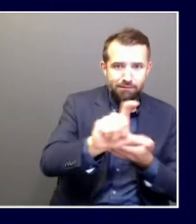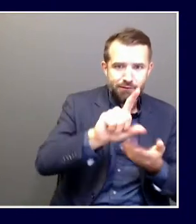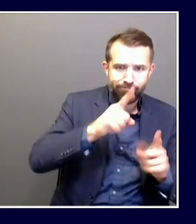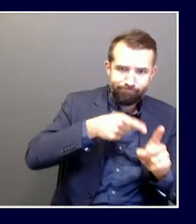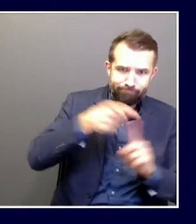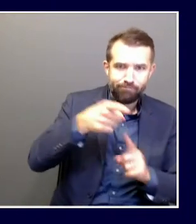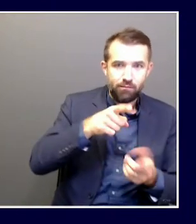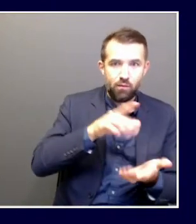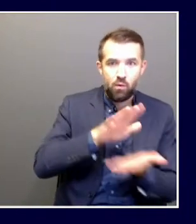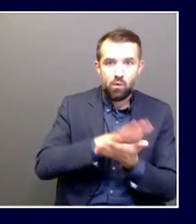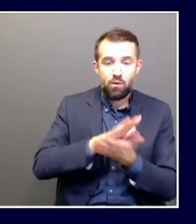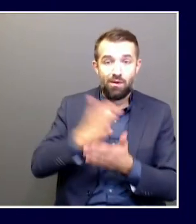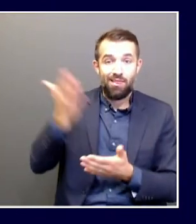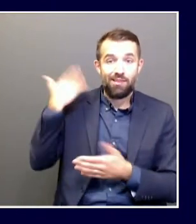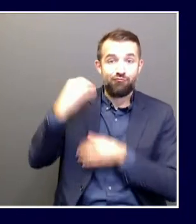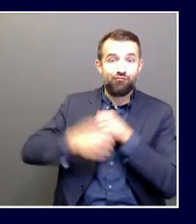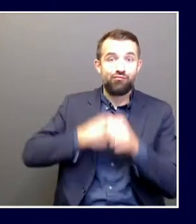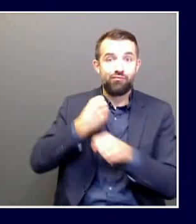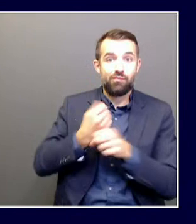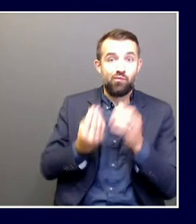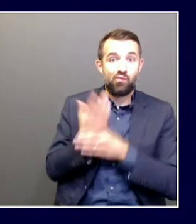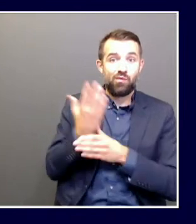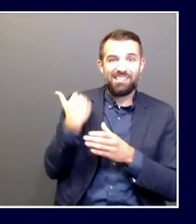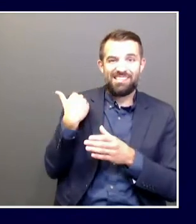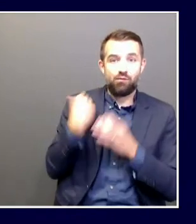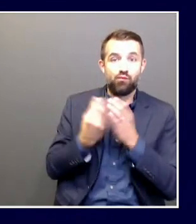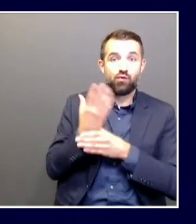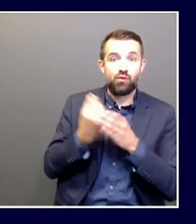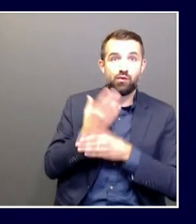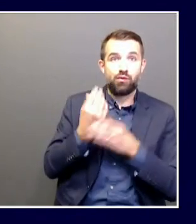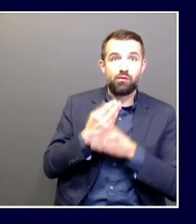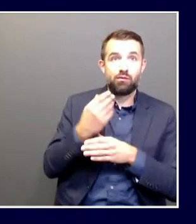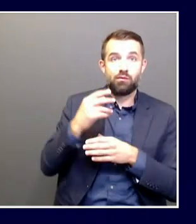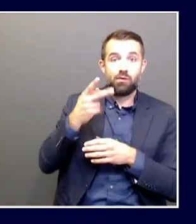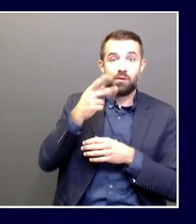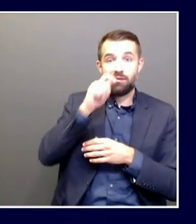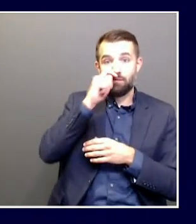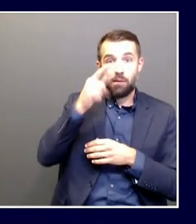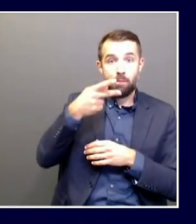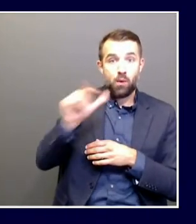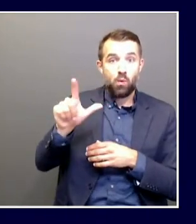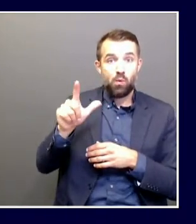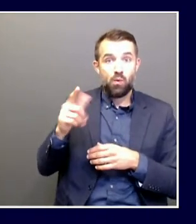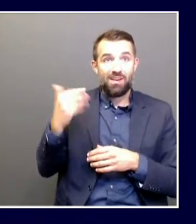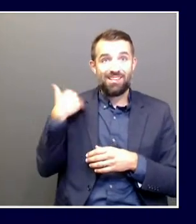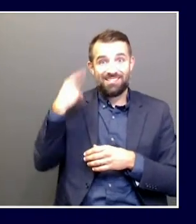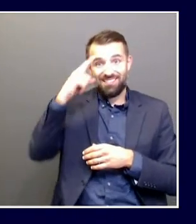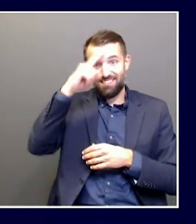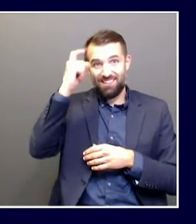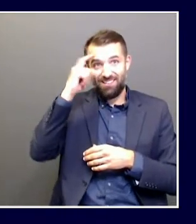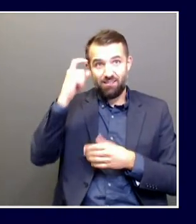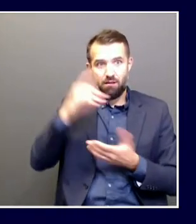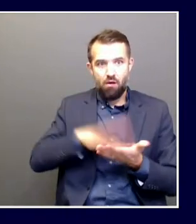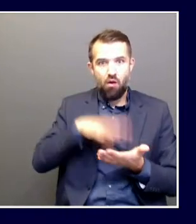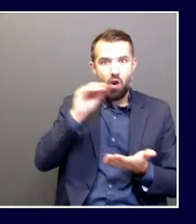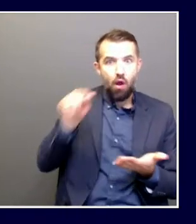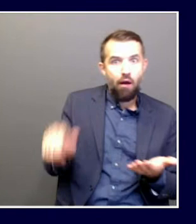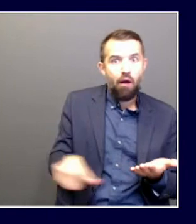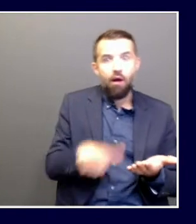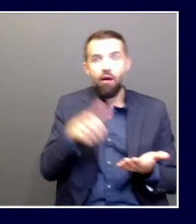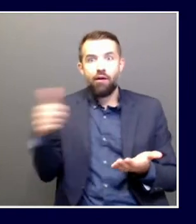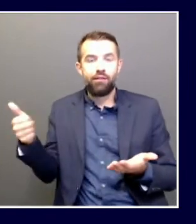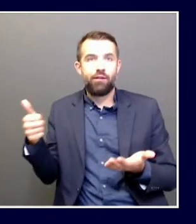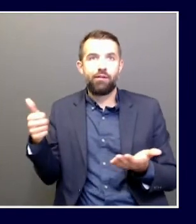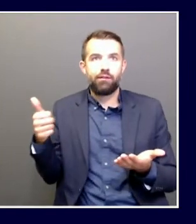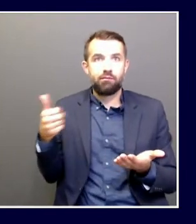to launch the pool testing program that we've been talking about. We learned over the summer of this other opportunity that I just mentioned, this expanded testing option